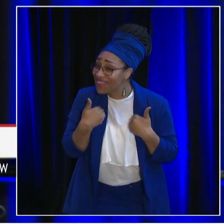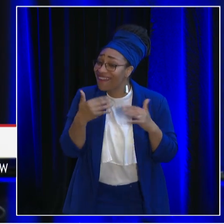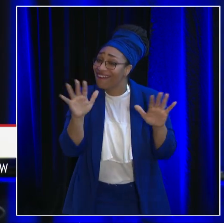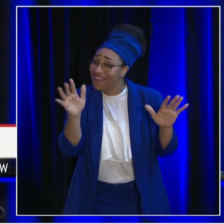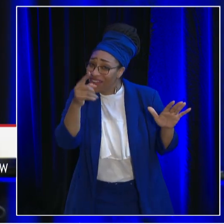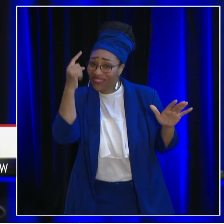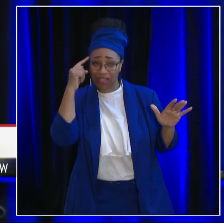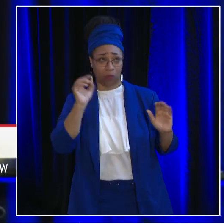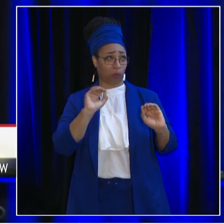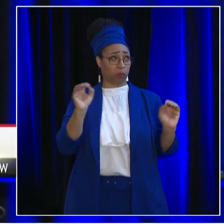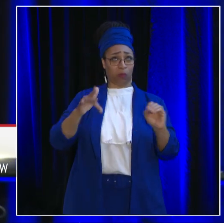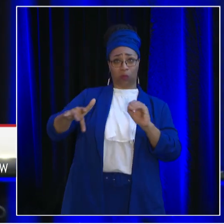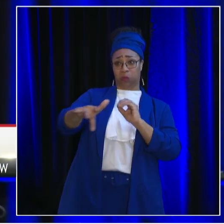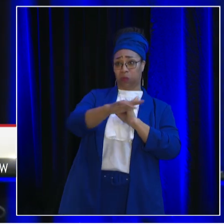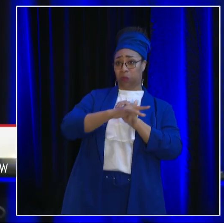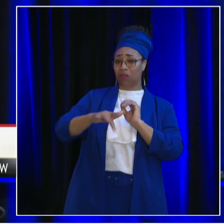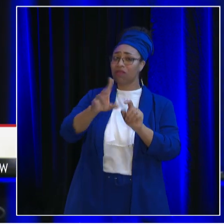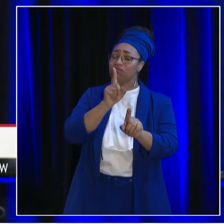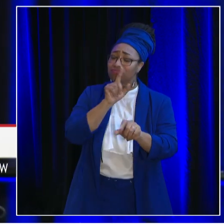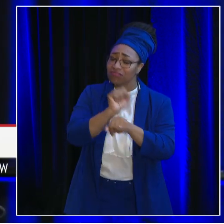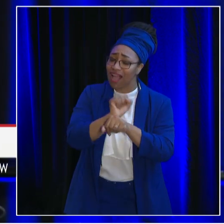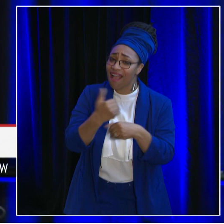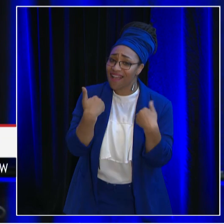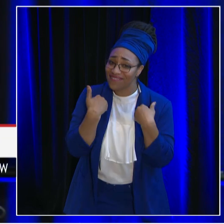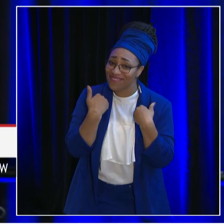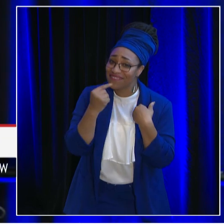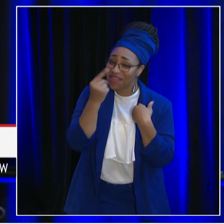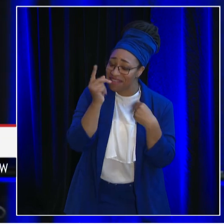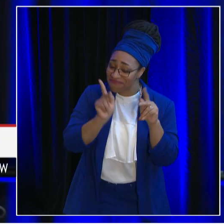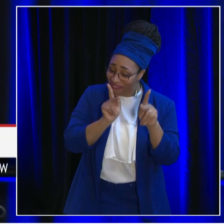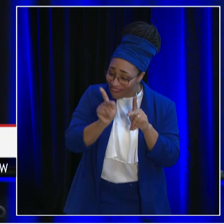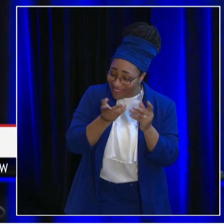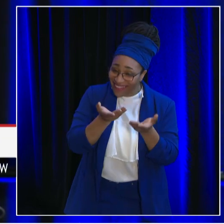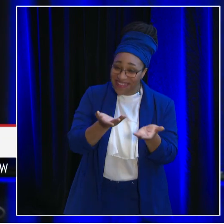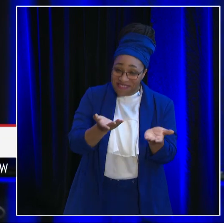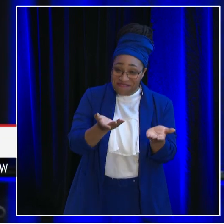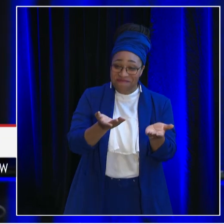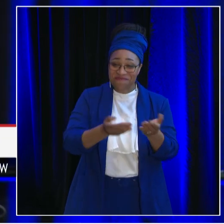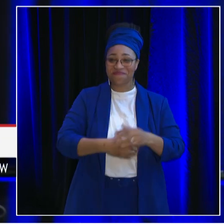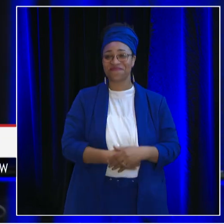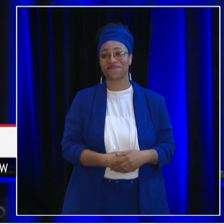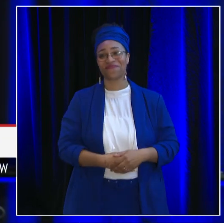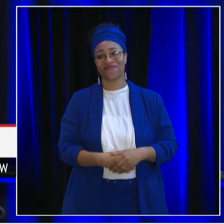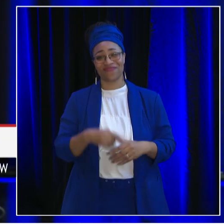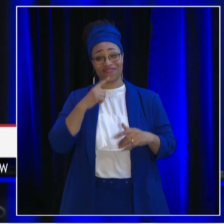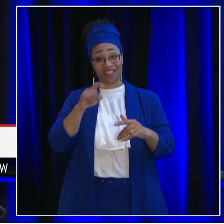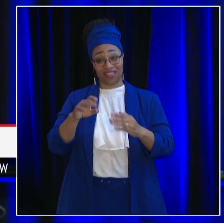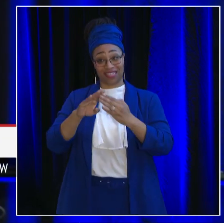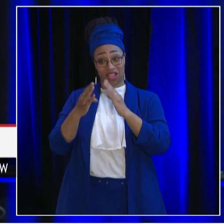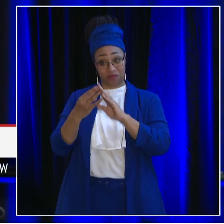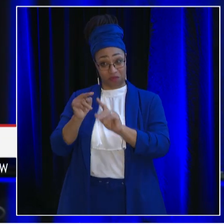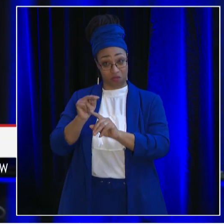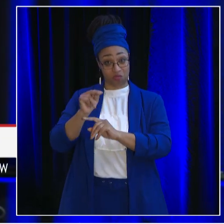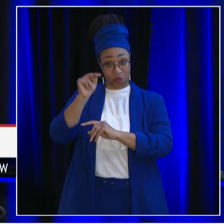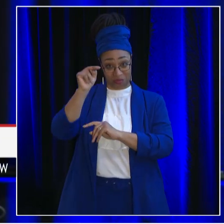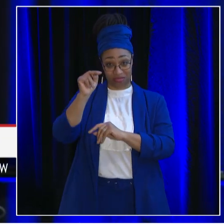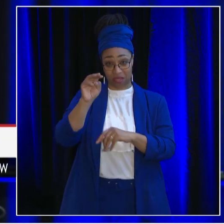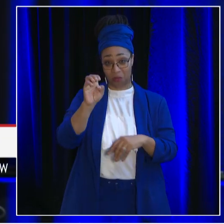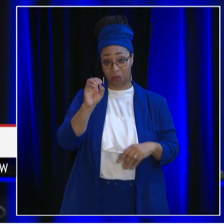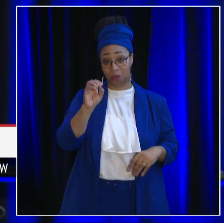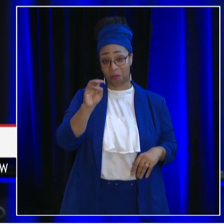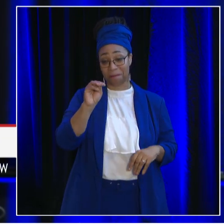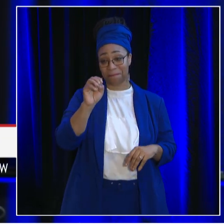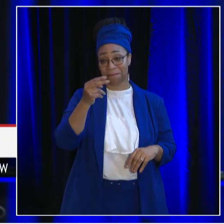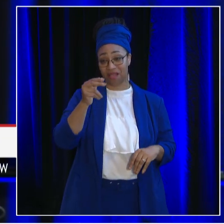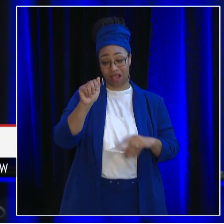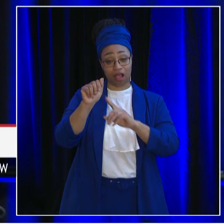to become civically engaged. It's in North Omaha, Nebraska, where I got bit by the media bug. I